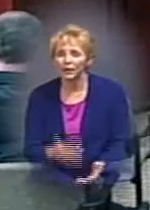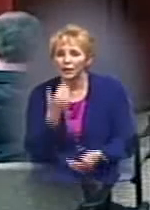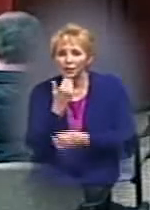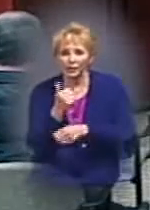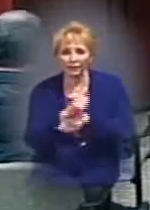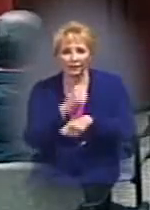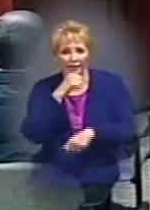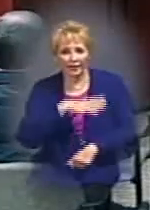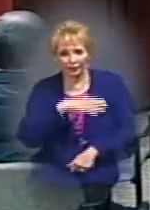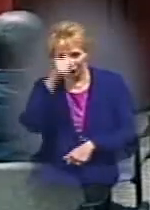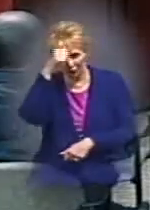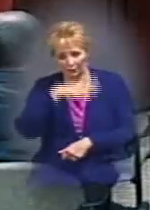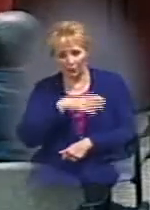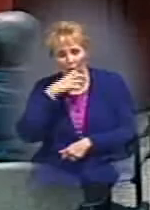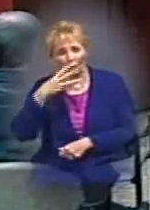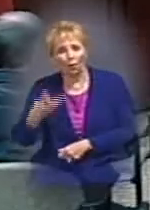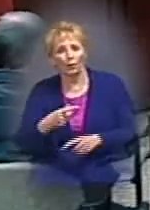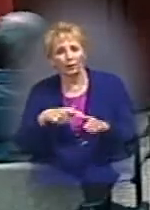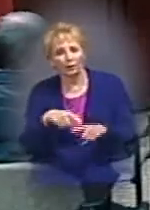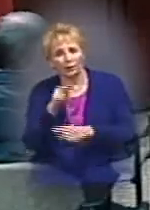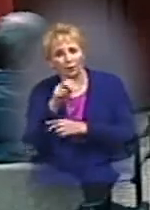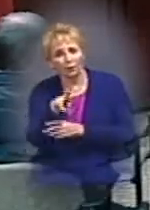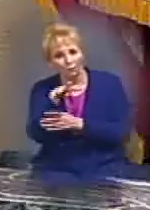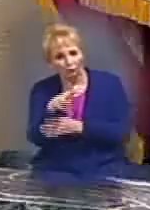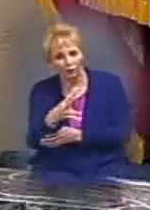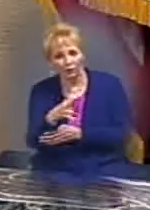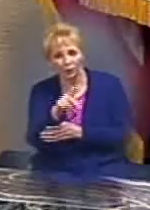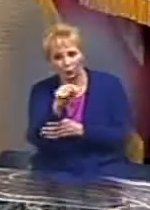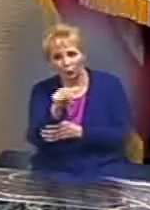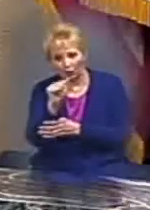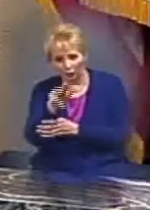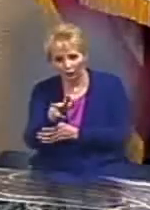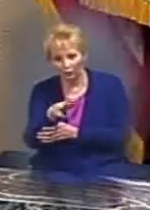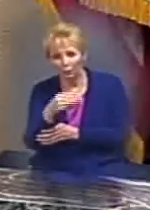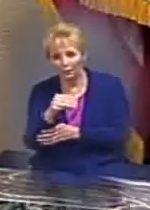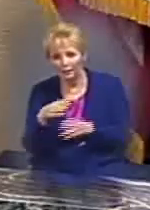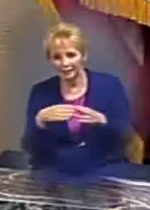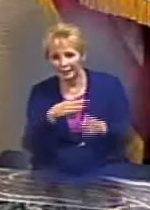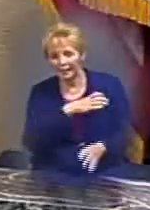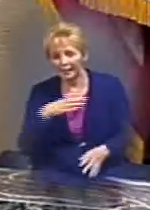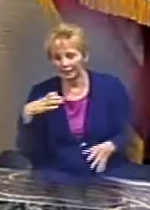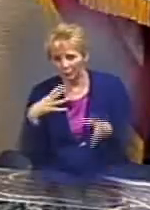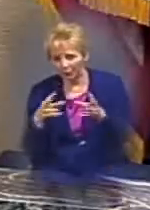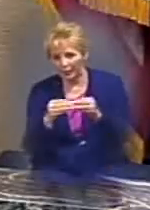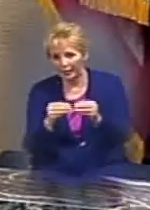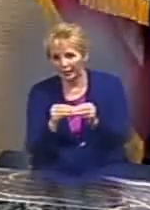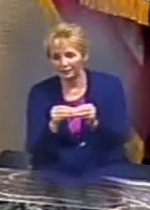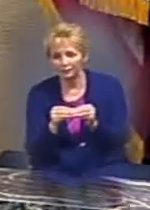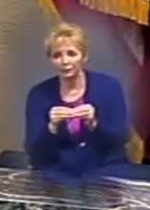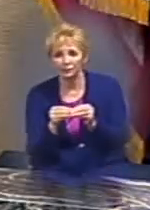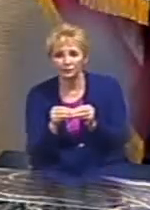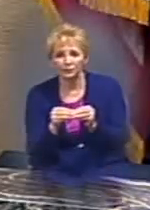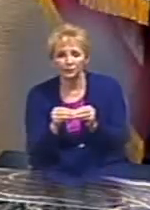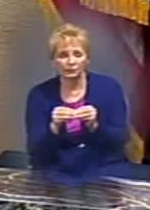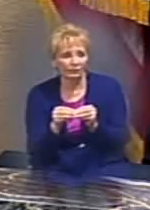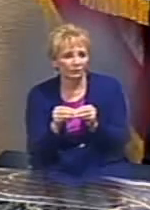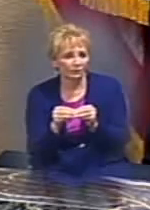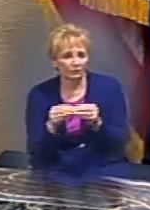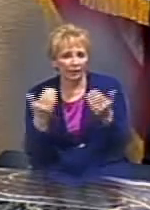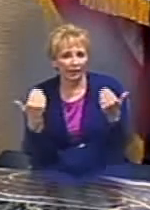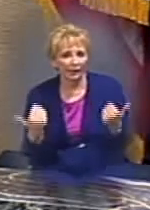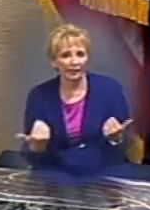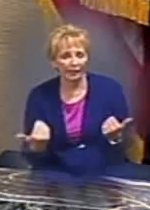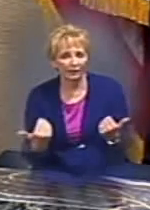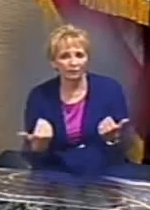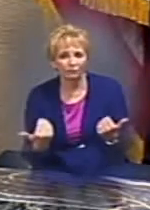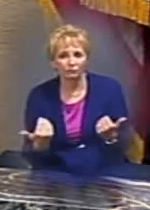Good evening, ladies and gentlemen. I want to welcome you to the November 4th, 2013 Morganton City Council meeting. This time, I'd like